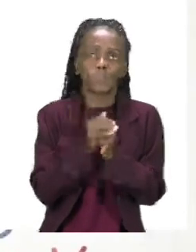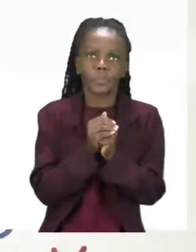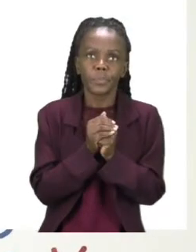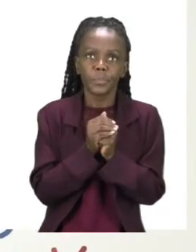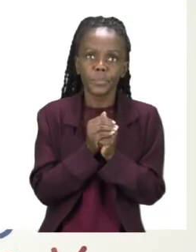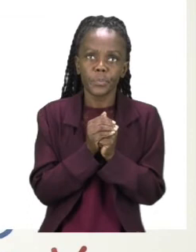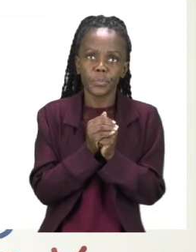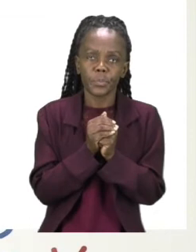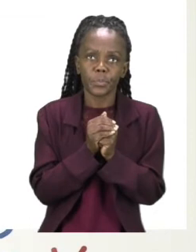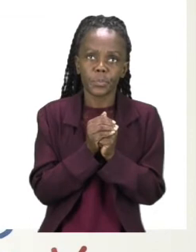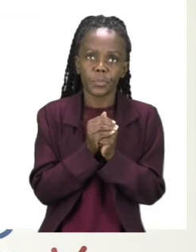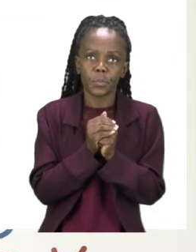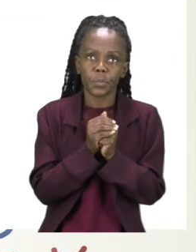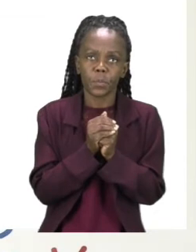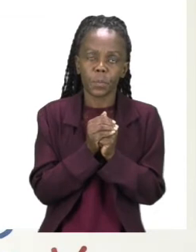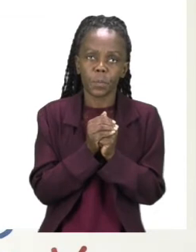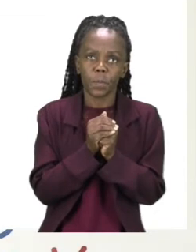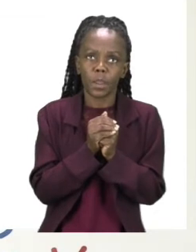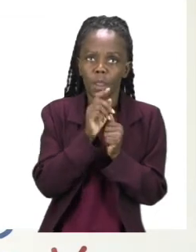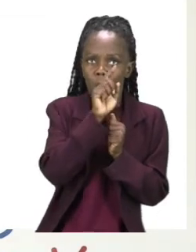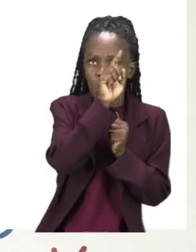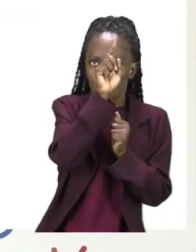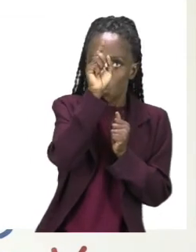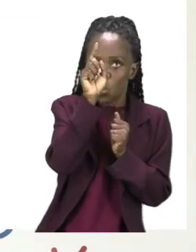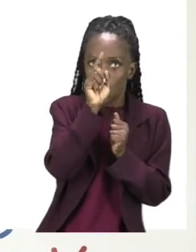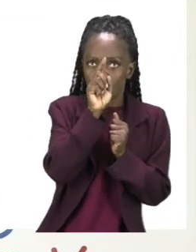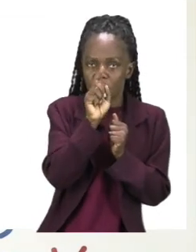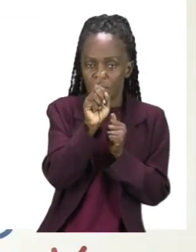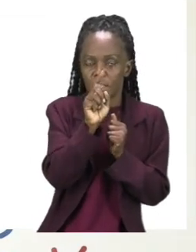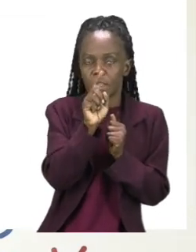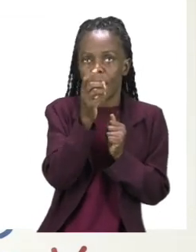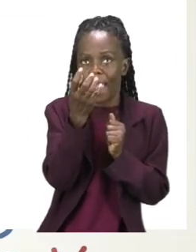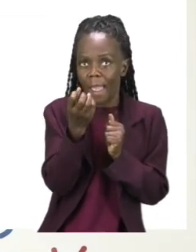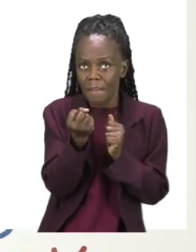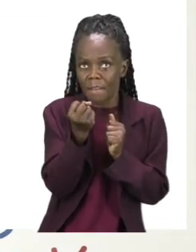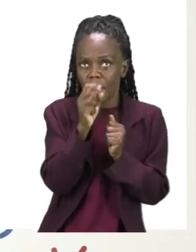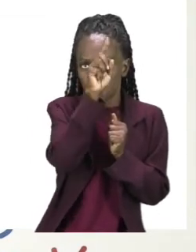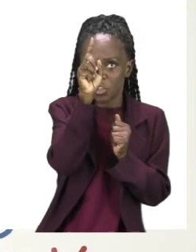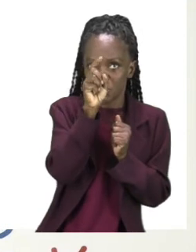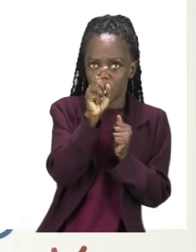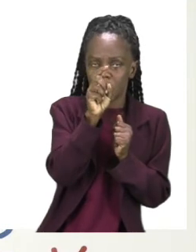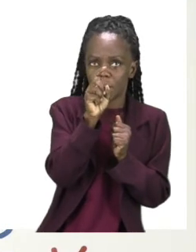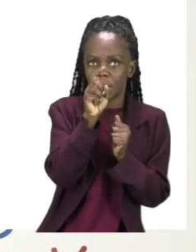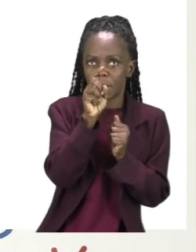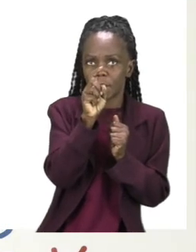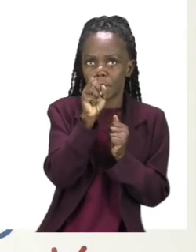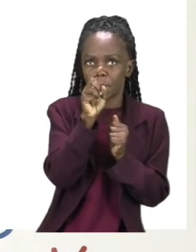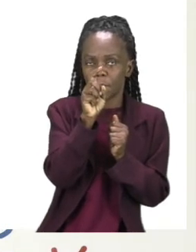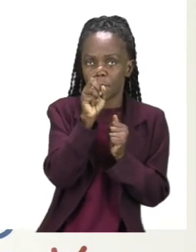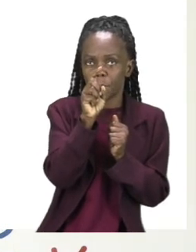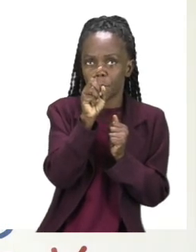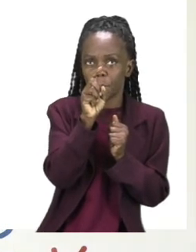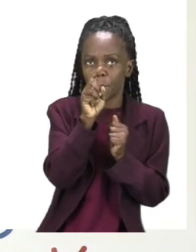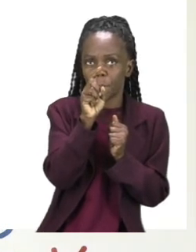Now, every question, boys and girls, comes with a question mark. This symbol is